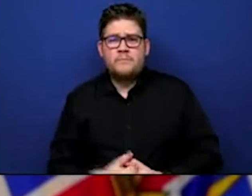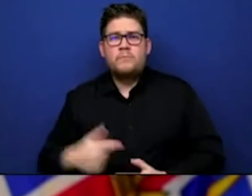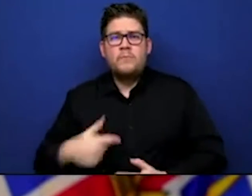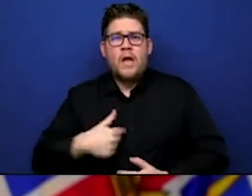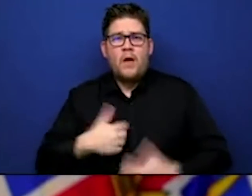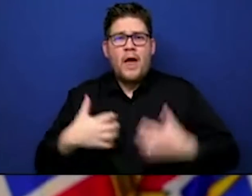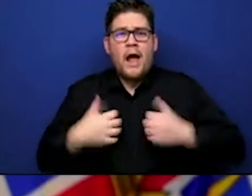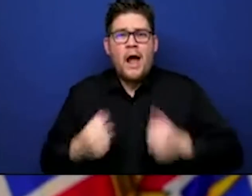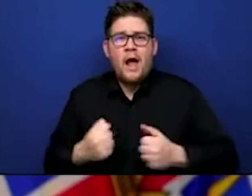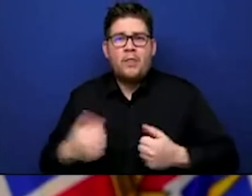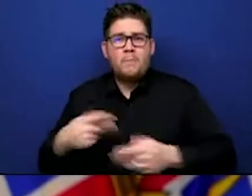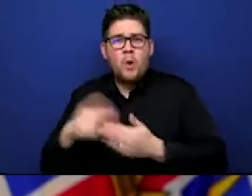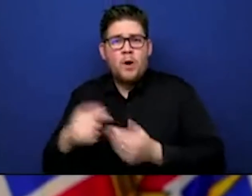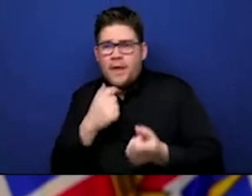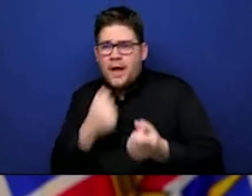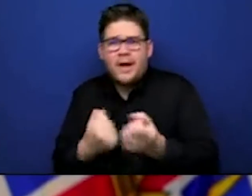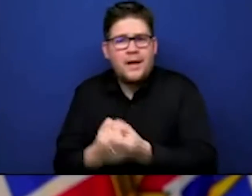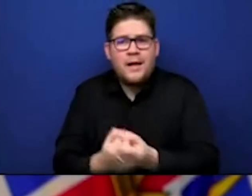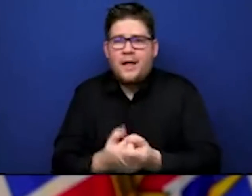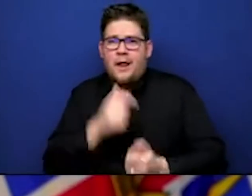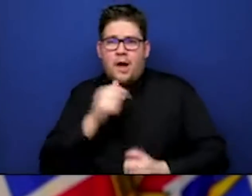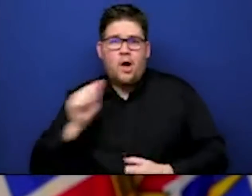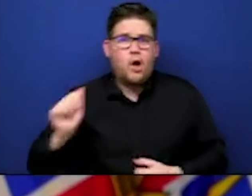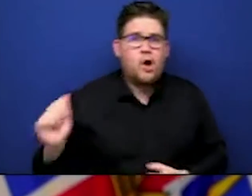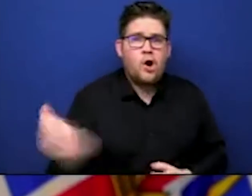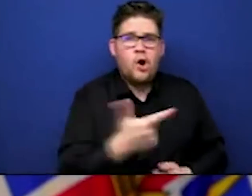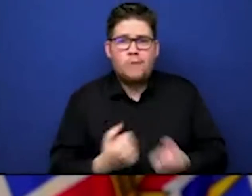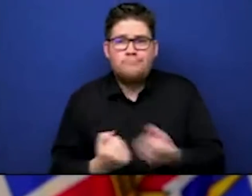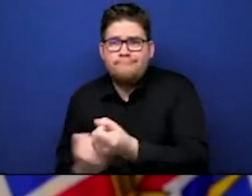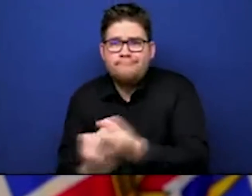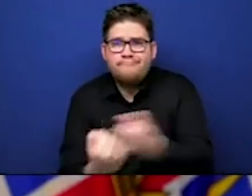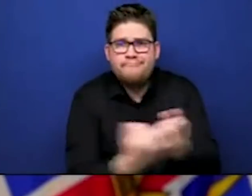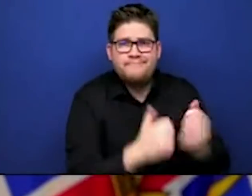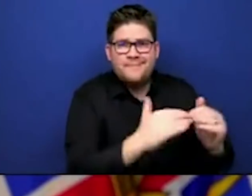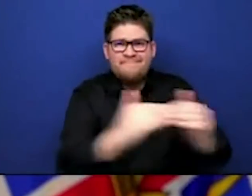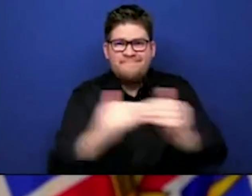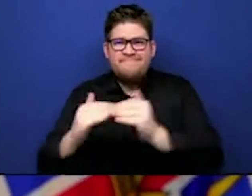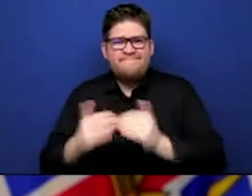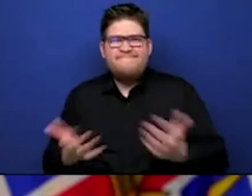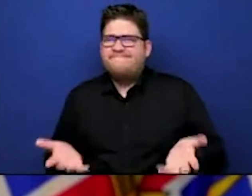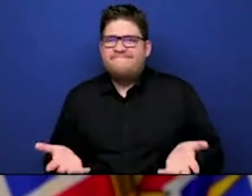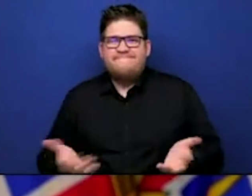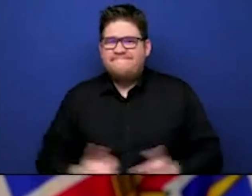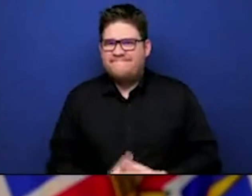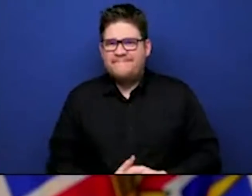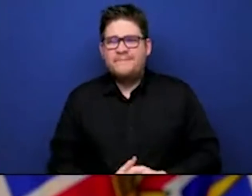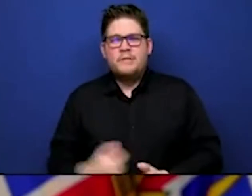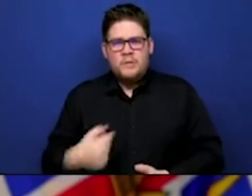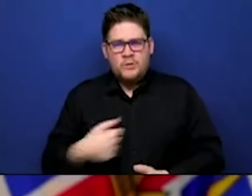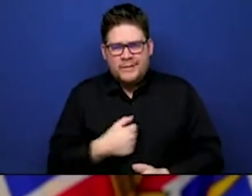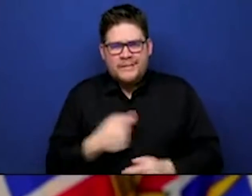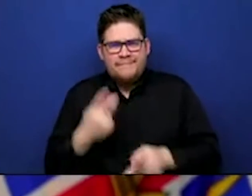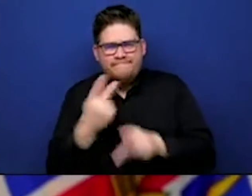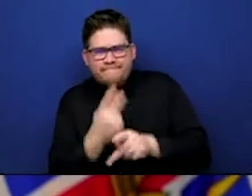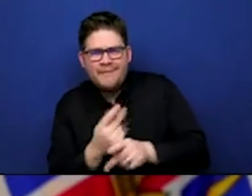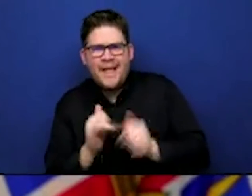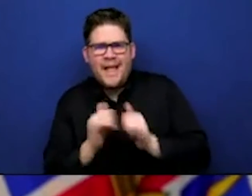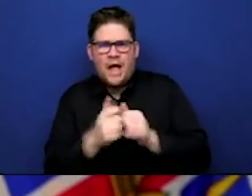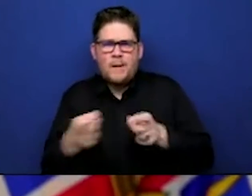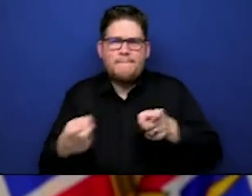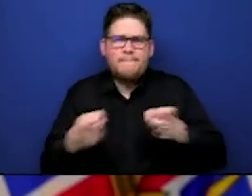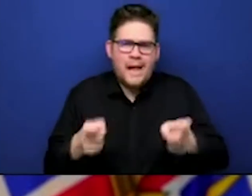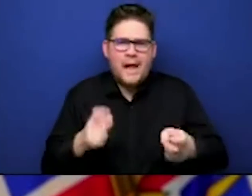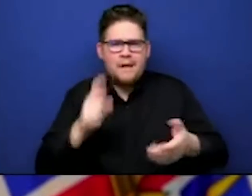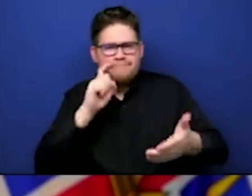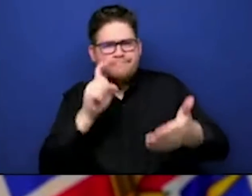important consideration that we have taken all along in our management of this pandemic here in British Columbia. But the goals have